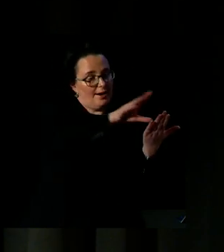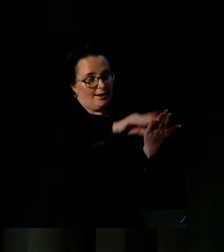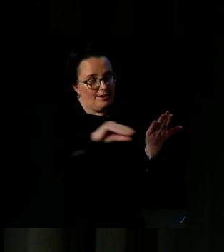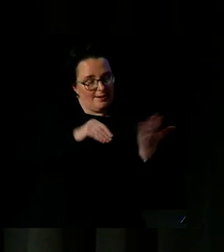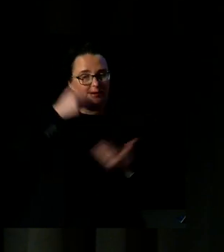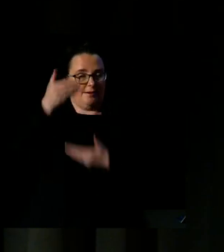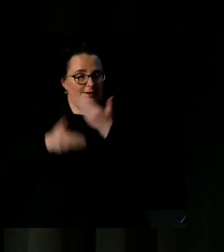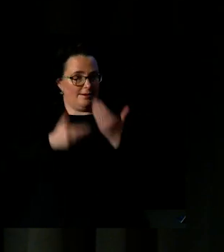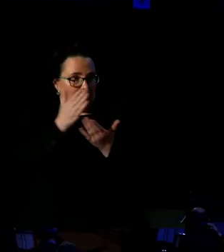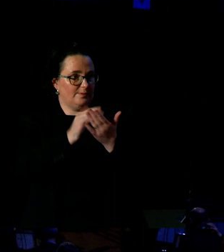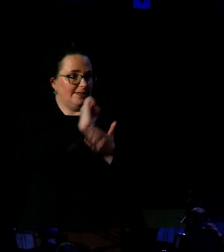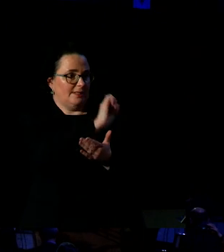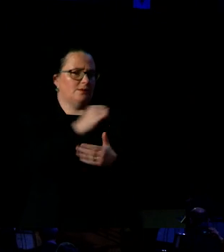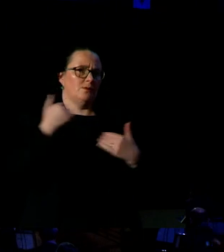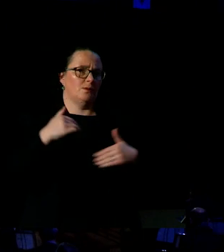on that occasion.